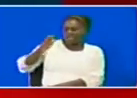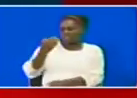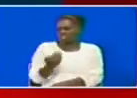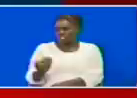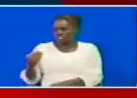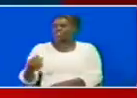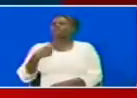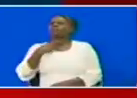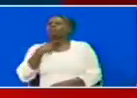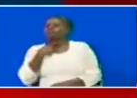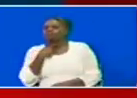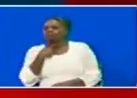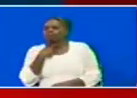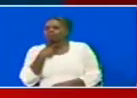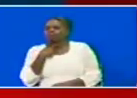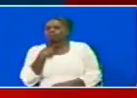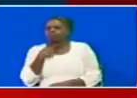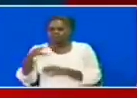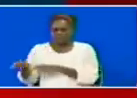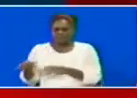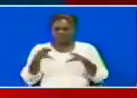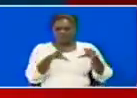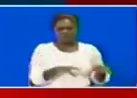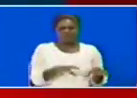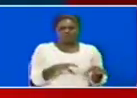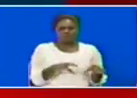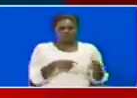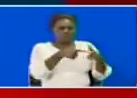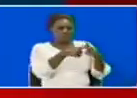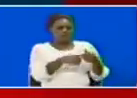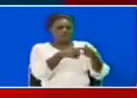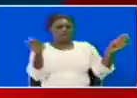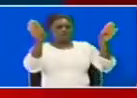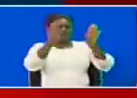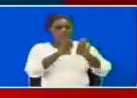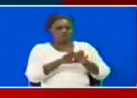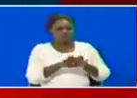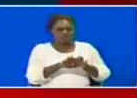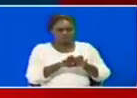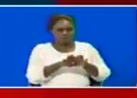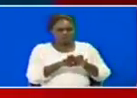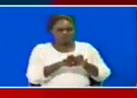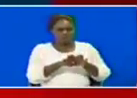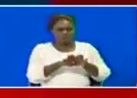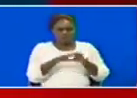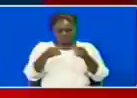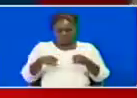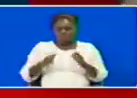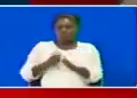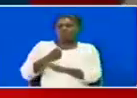poverty in our inner cities rusted out factories scattered like tombstones across the